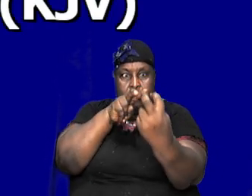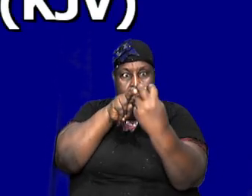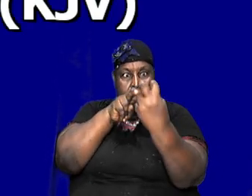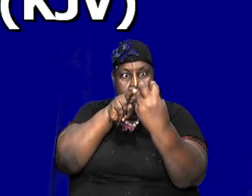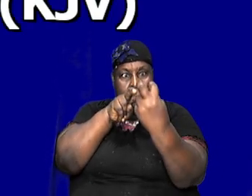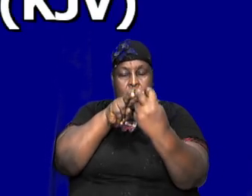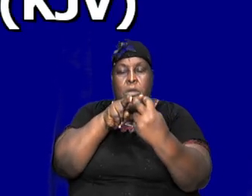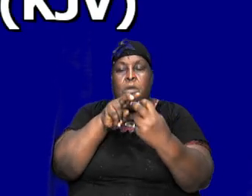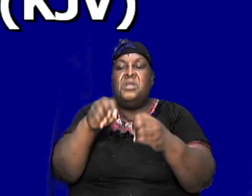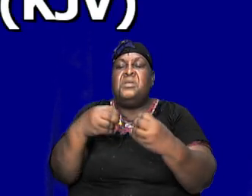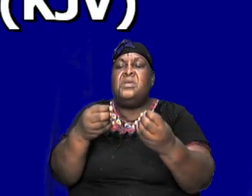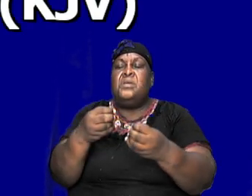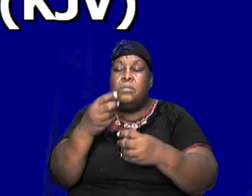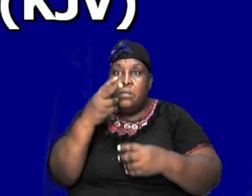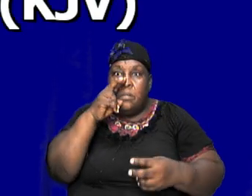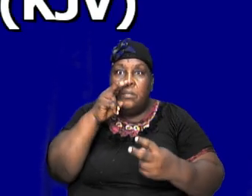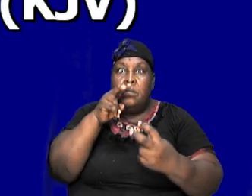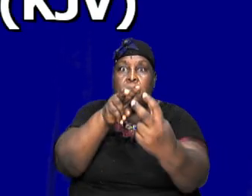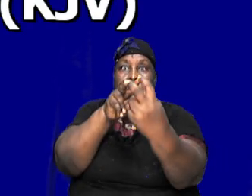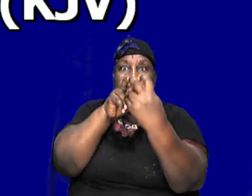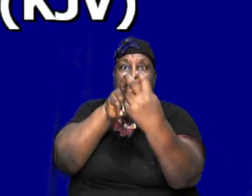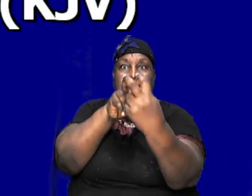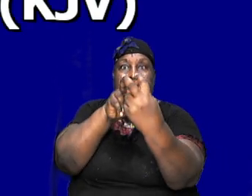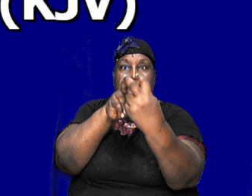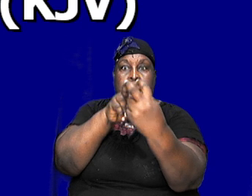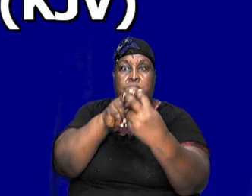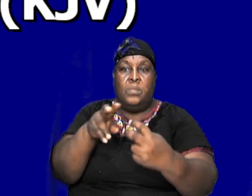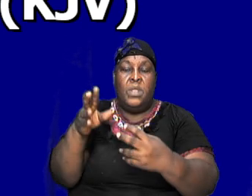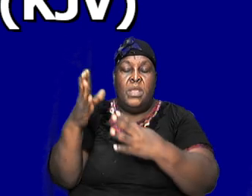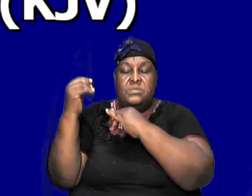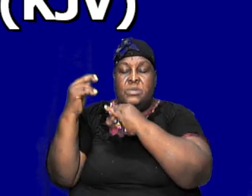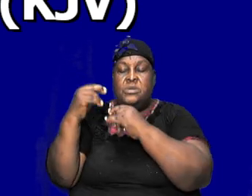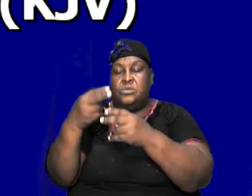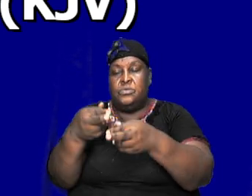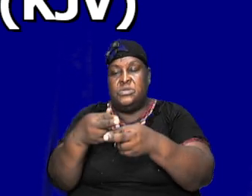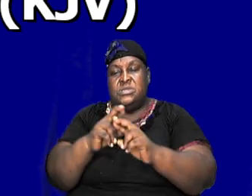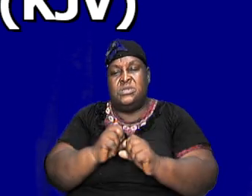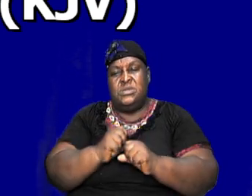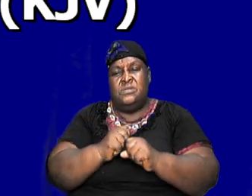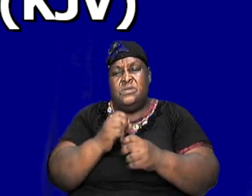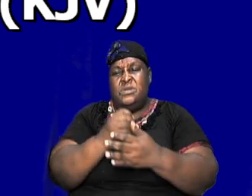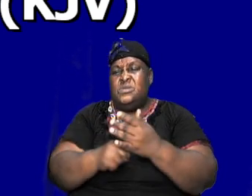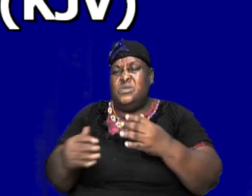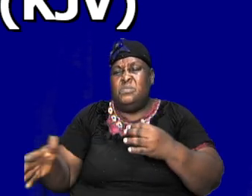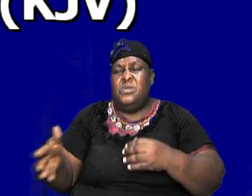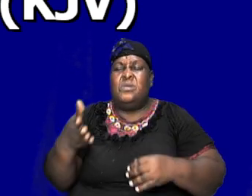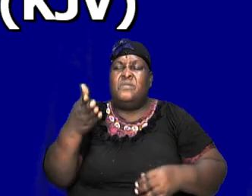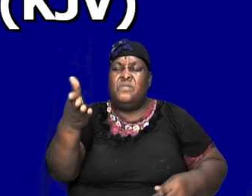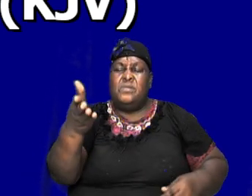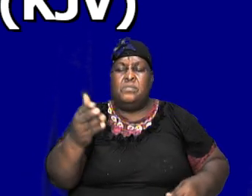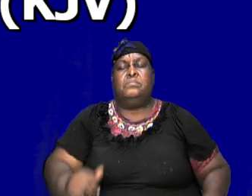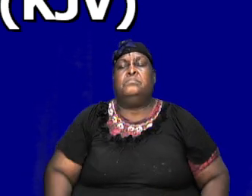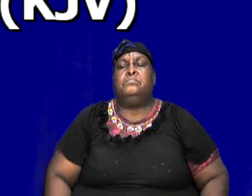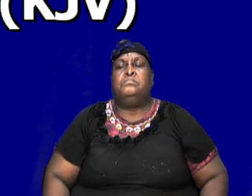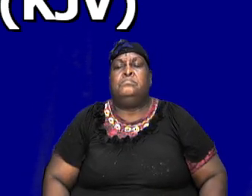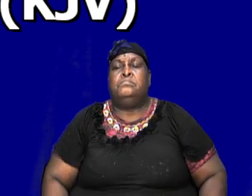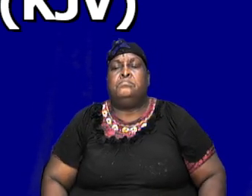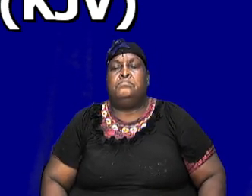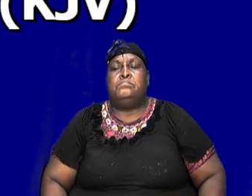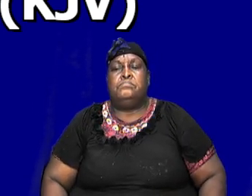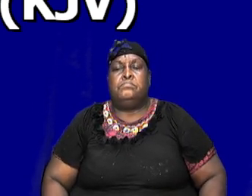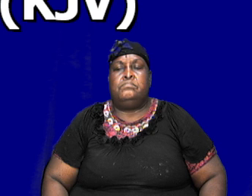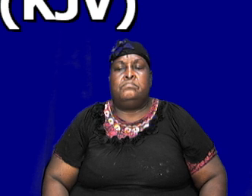And he gave heed unto them, expecting to receive something of them. So, you know, it's